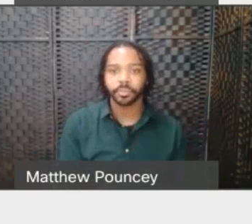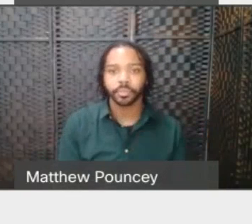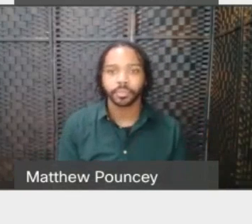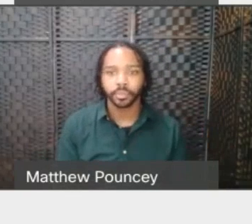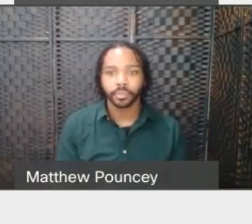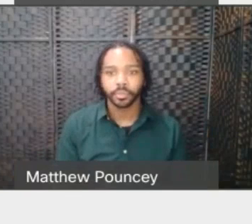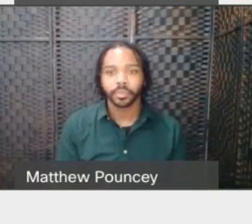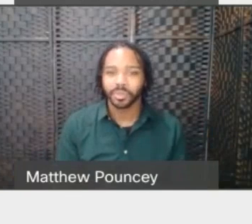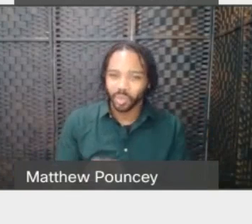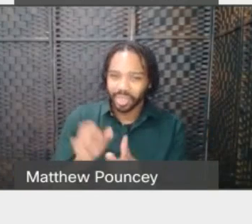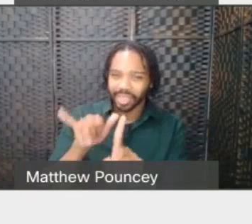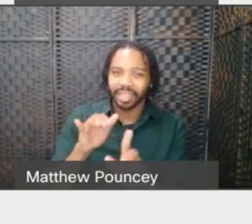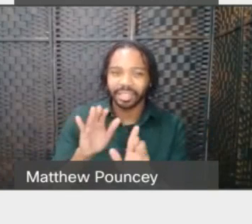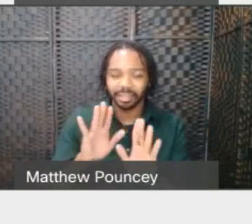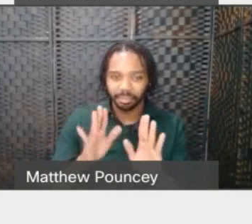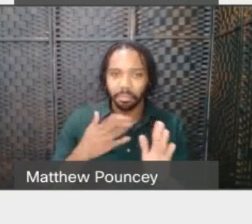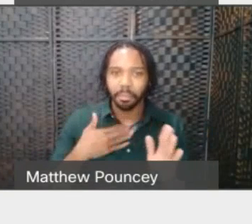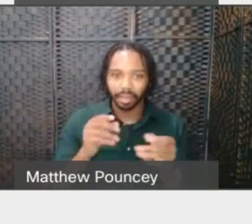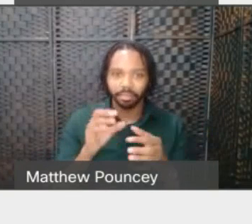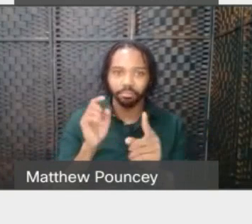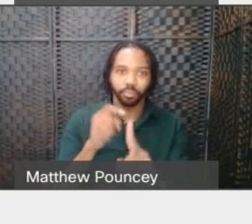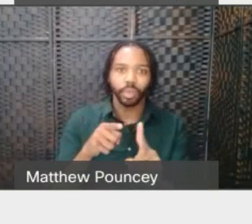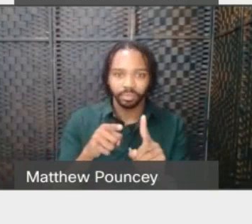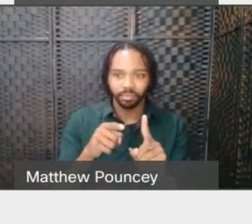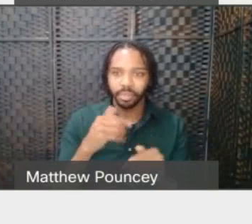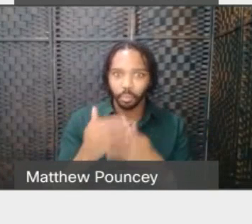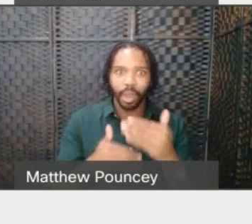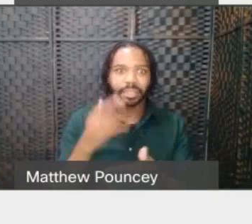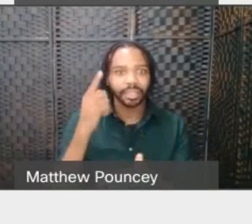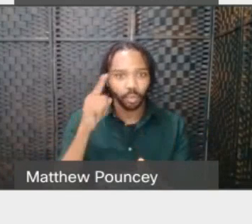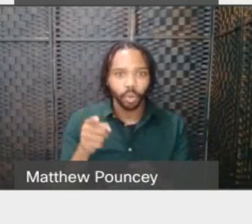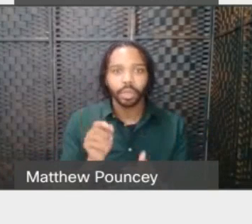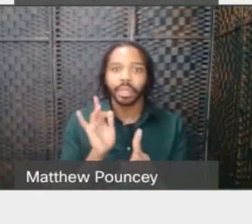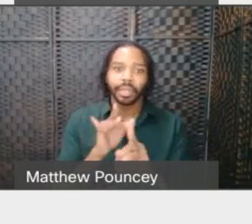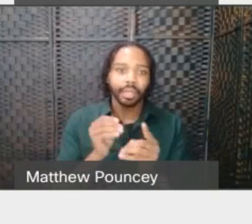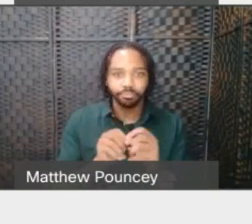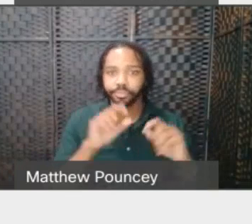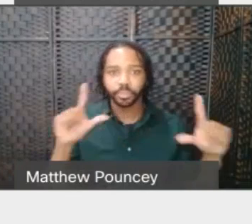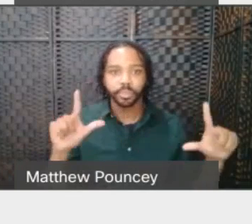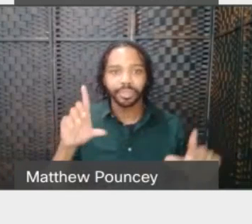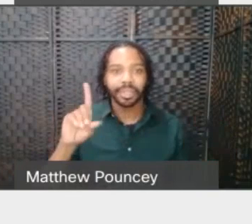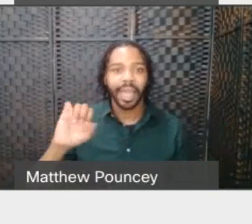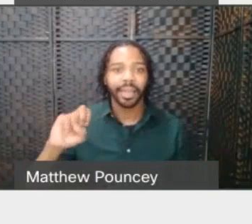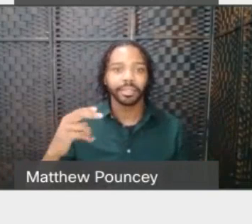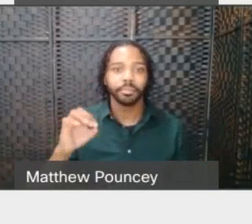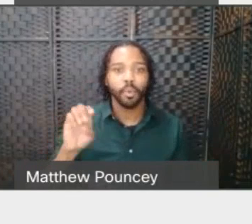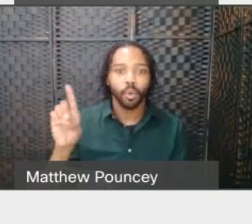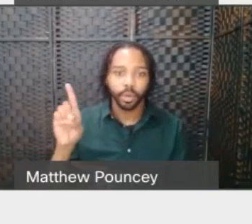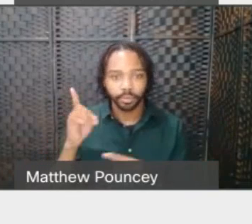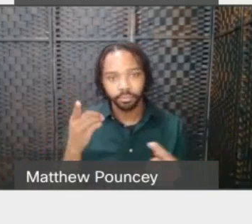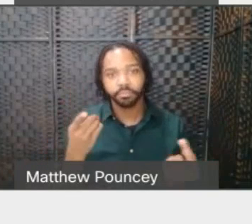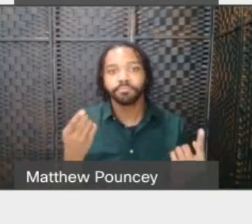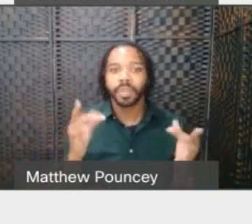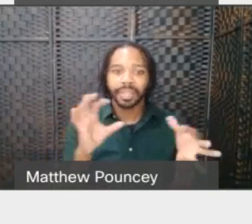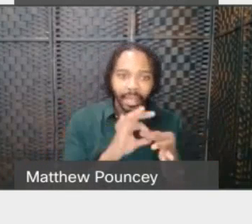So that's what I was talking about, that process. Going to the dashboard, waiver request, go to DC Health.